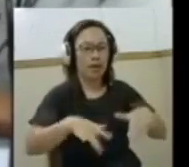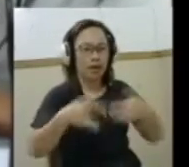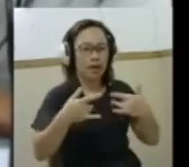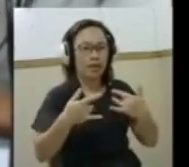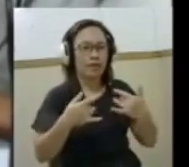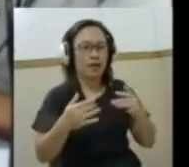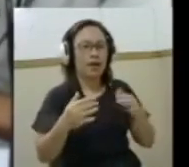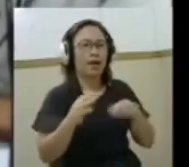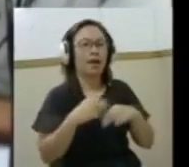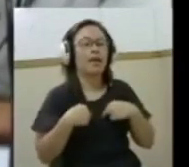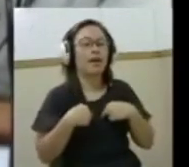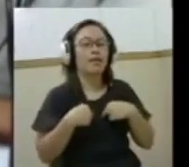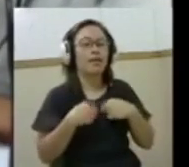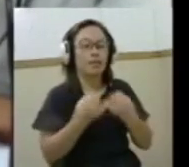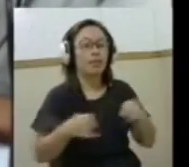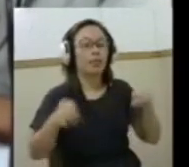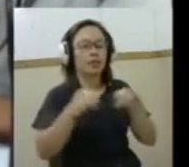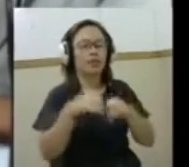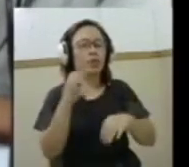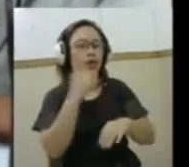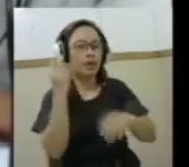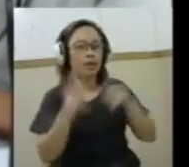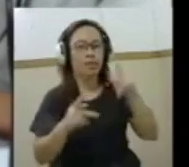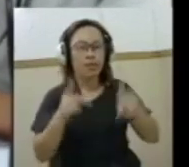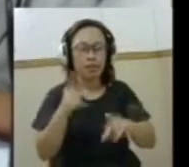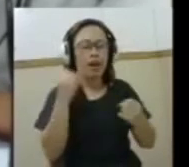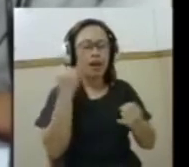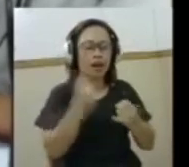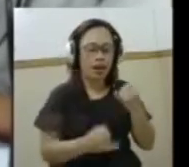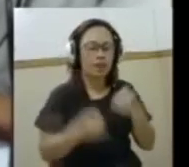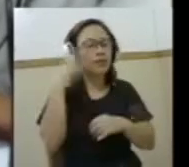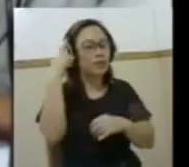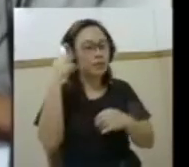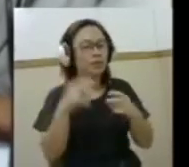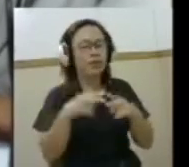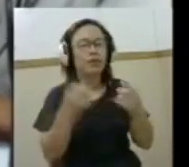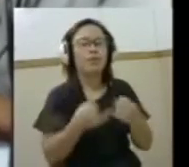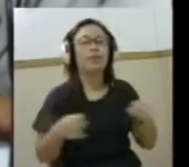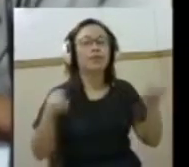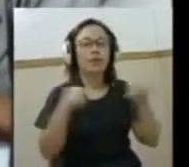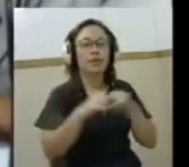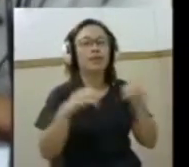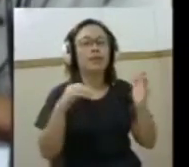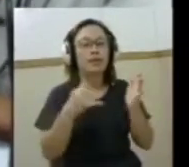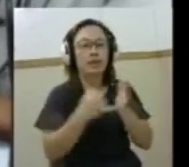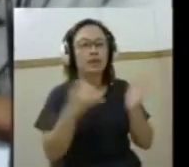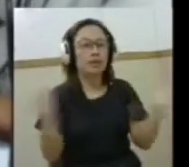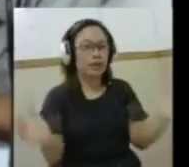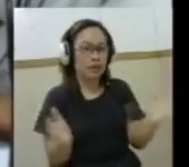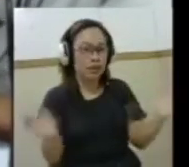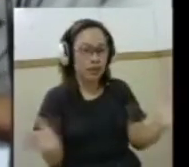people. Correct. And lastly, last reason why research is important is that it